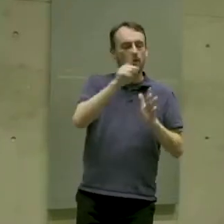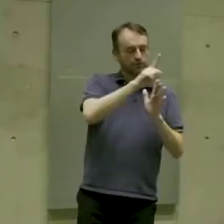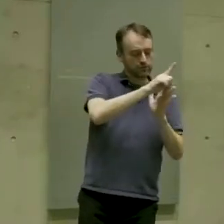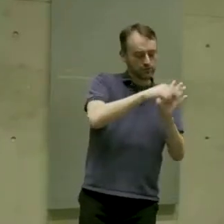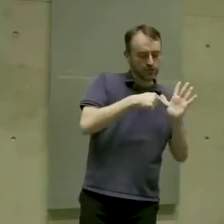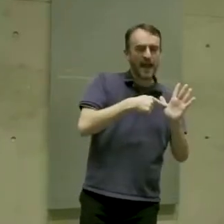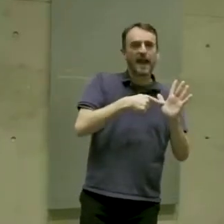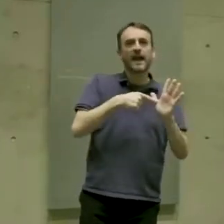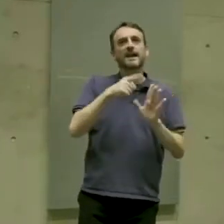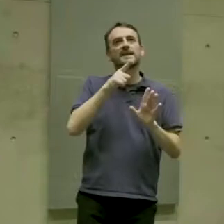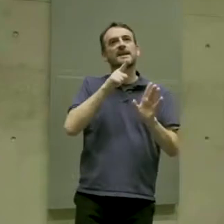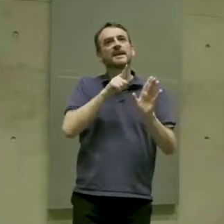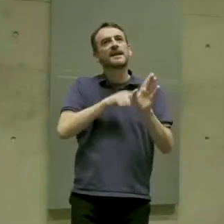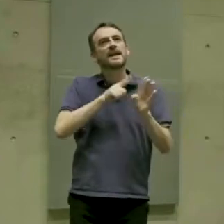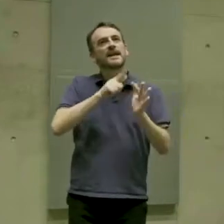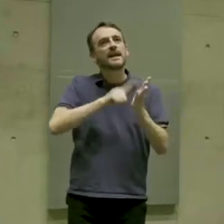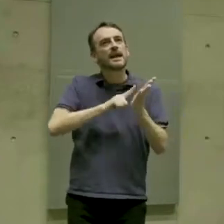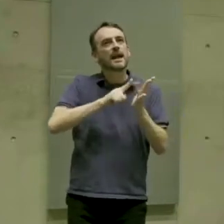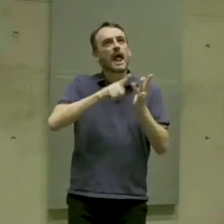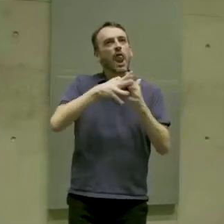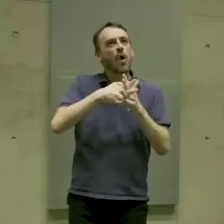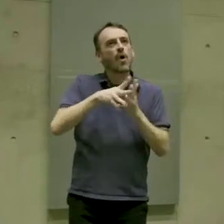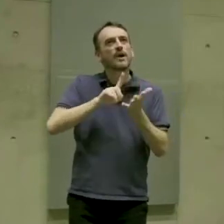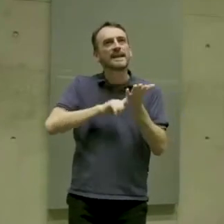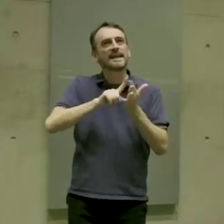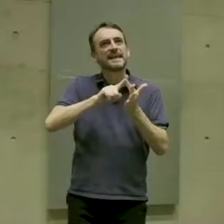her hypertext novel, I Have Said Nothing.